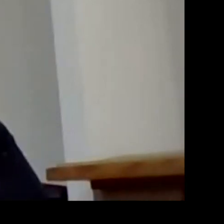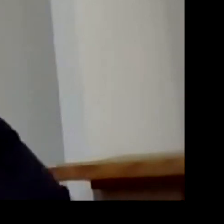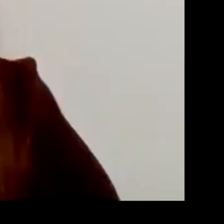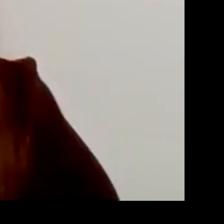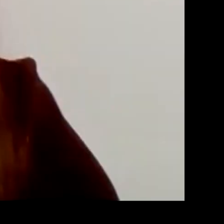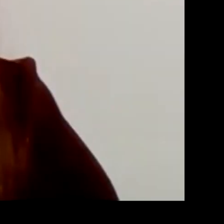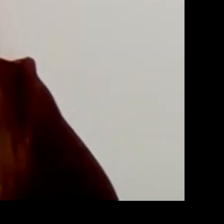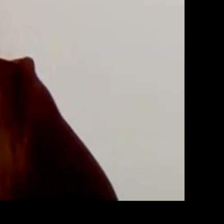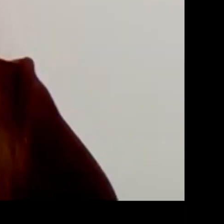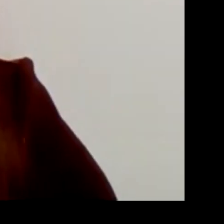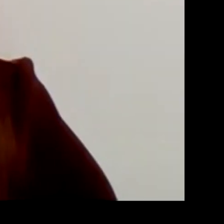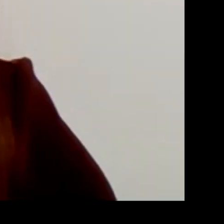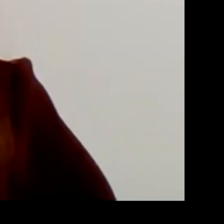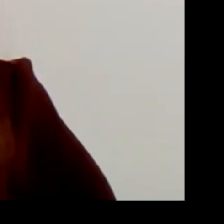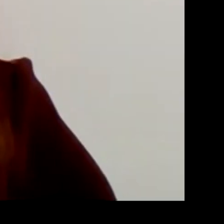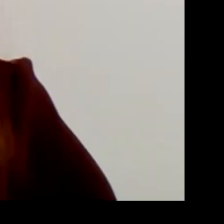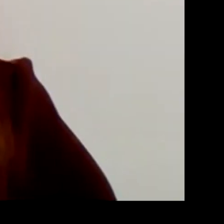Yes. Mrs. Gerken?